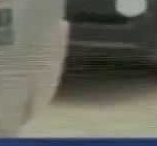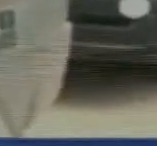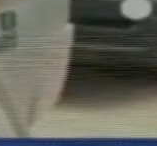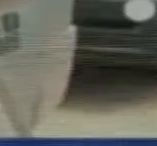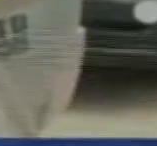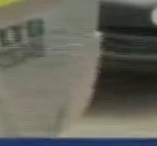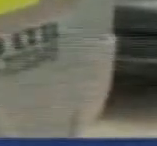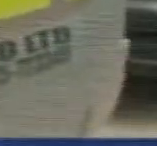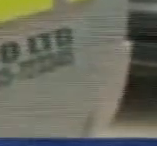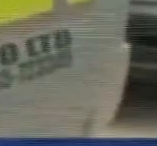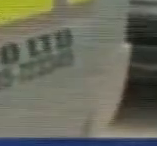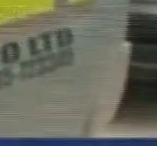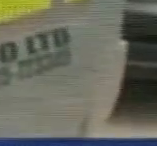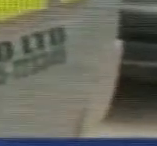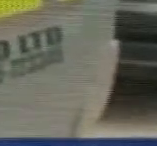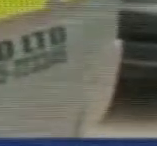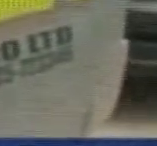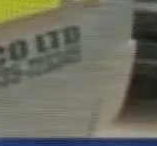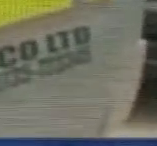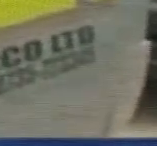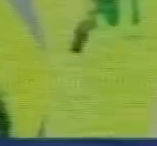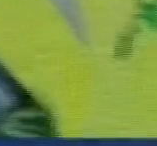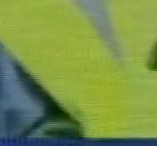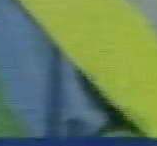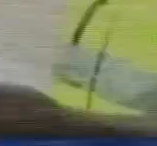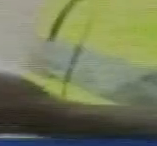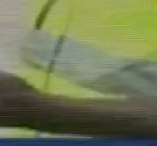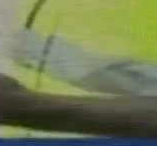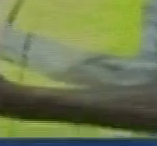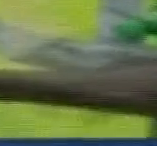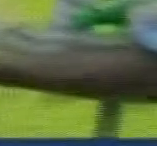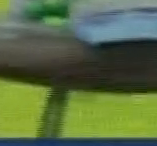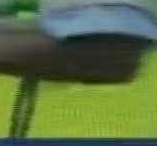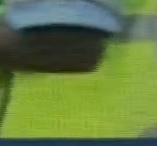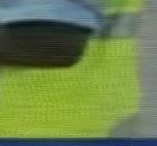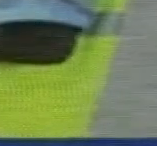Harold Aden, was conducted along Mombasa Malindi Road.